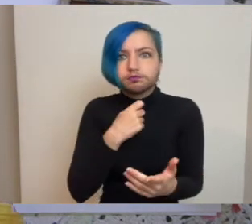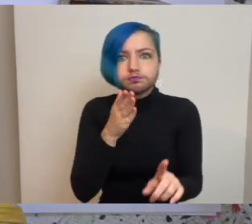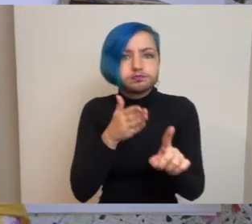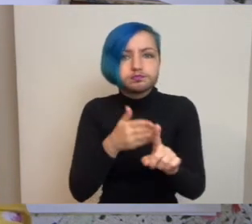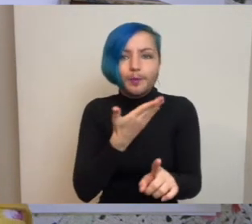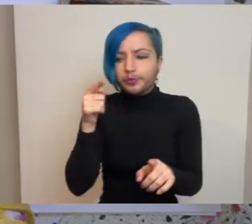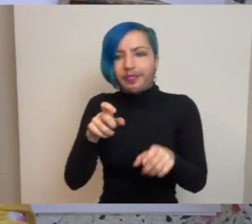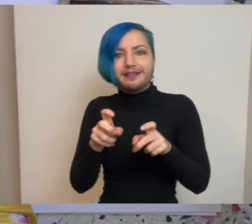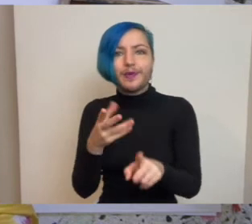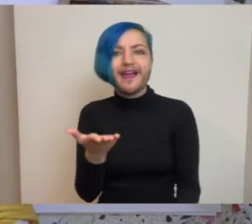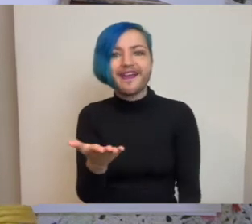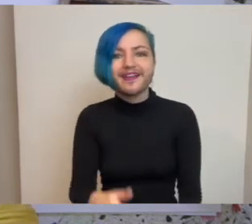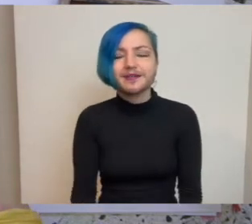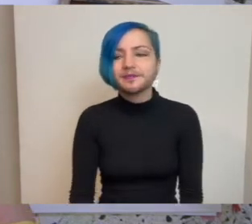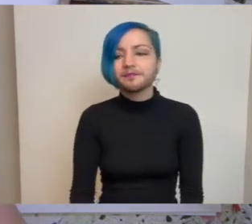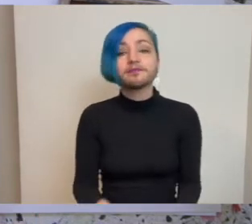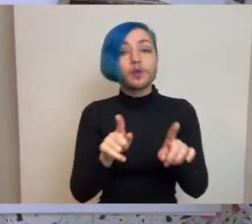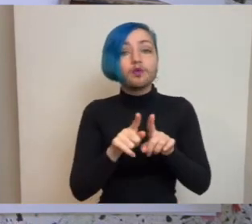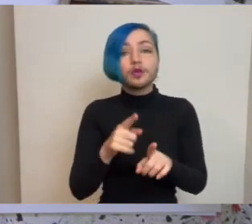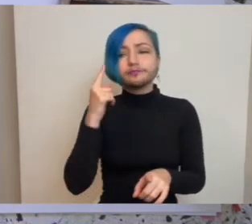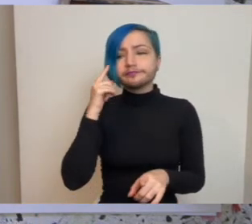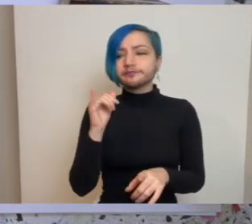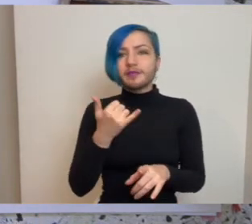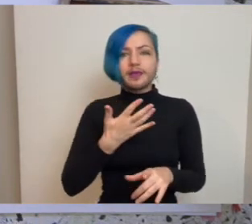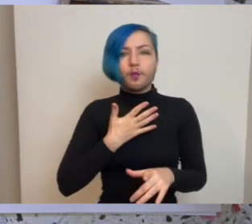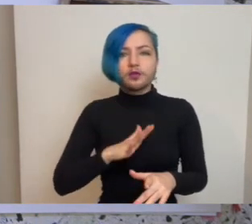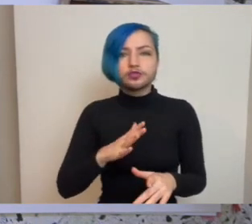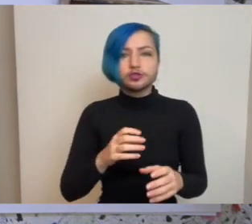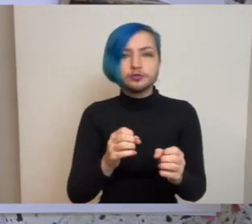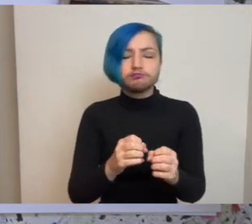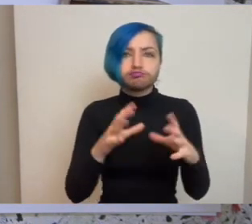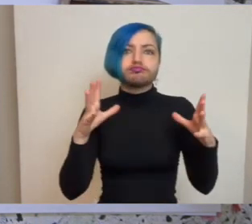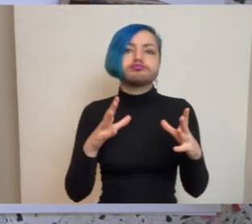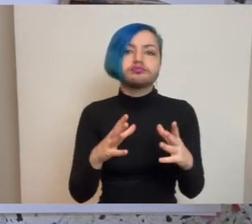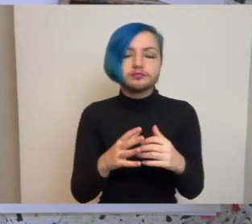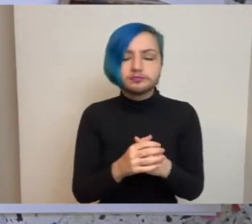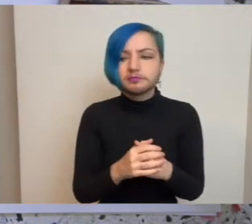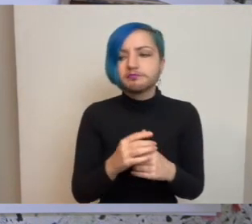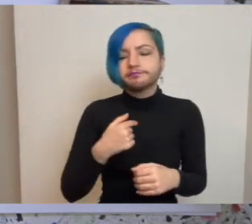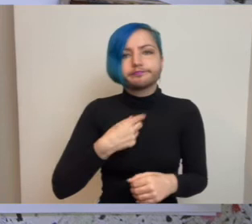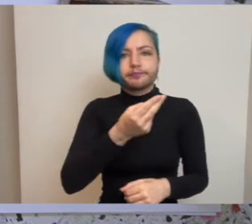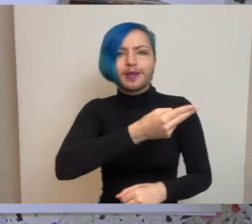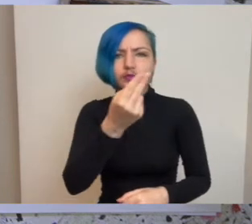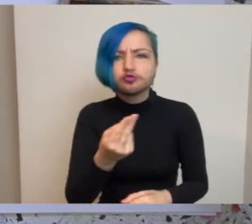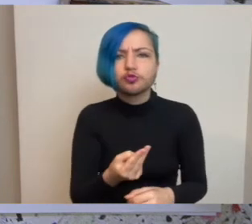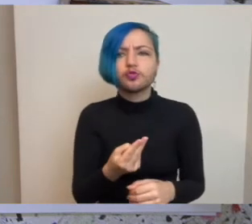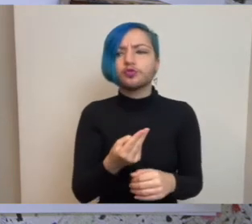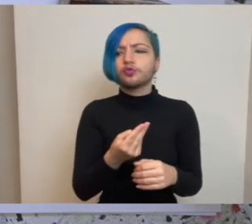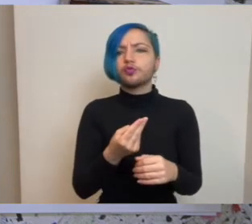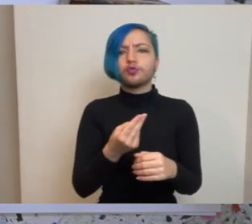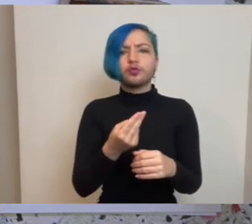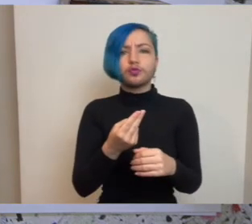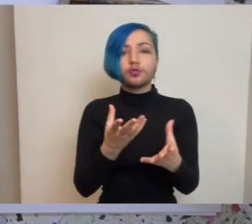again, think as well, and maybe I'm going to exaggerate this a little bit, but I'm drawing with more